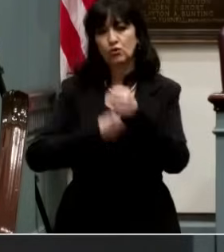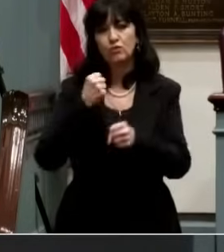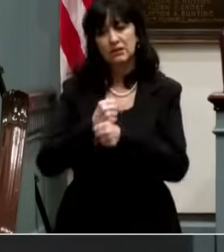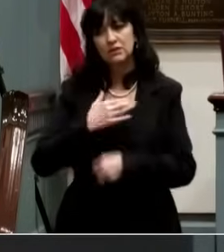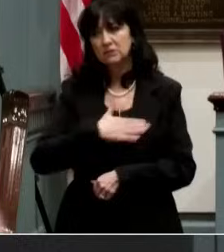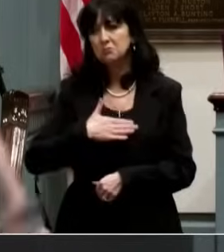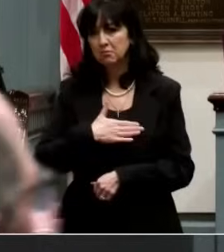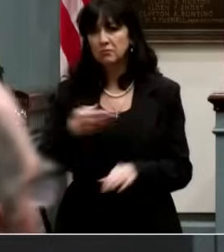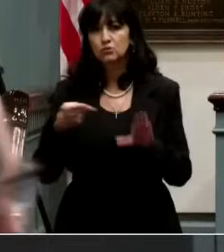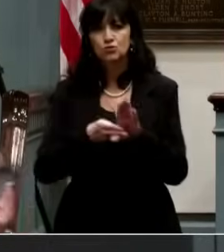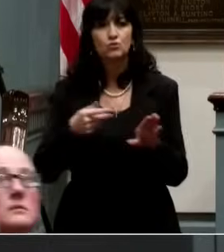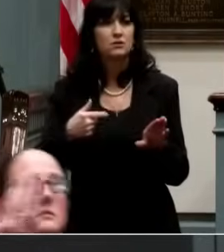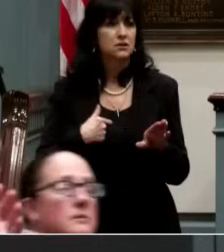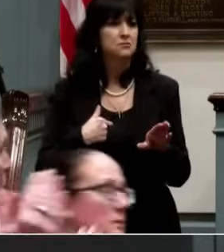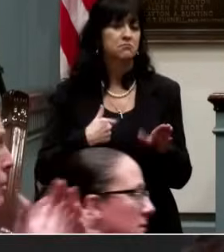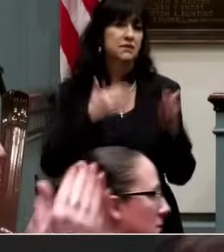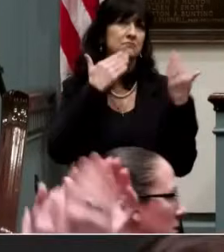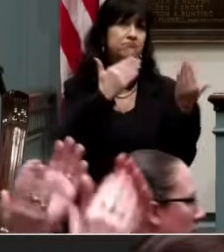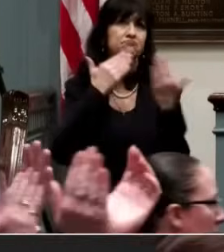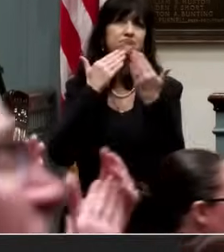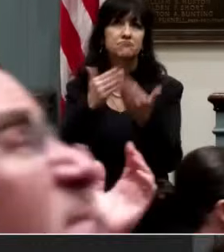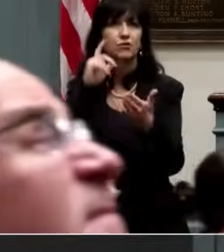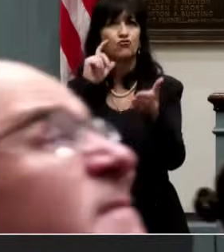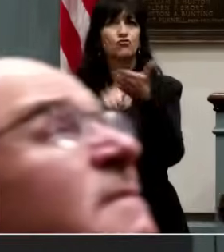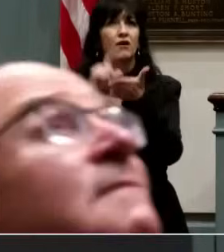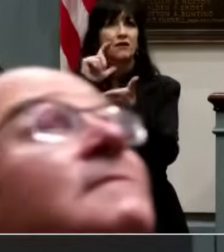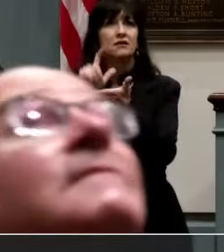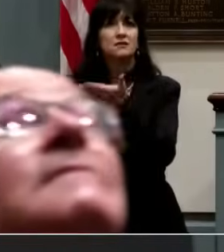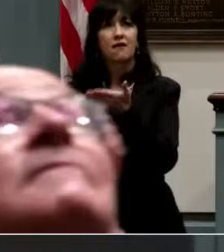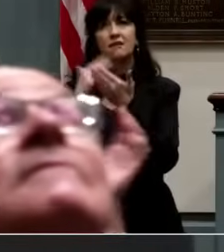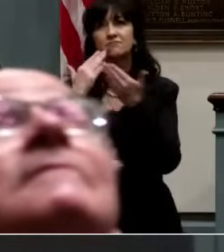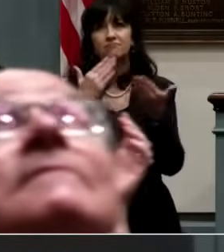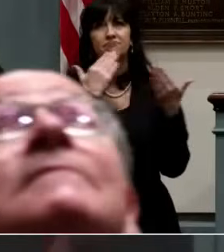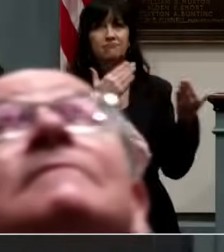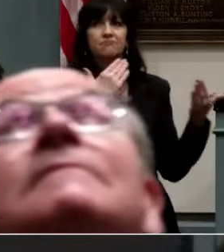our Delaware Army and National Guard.